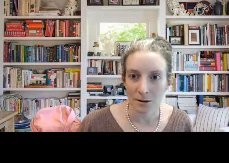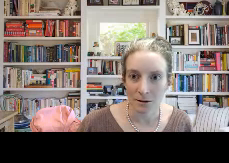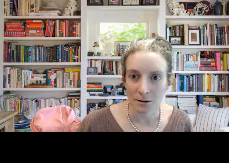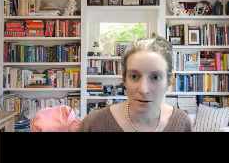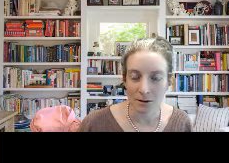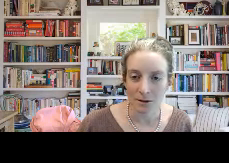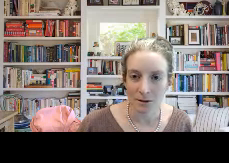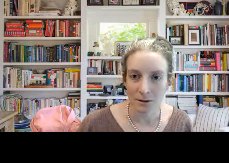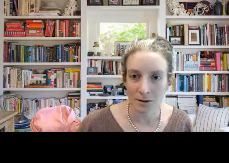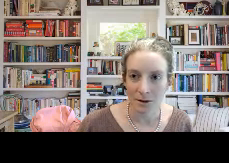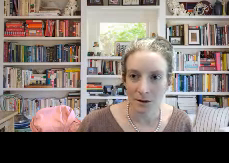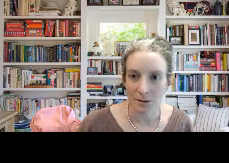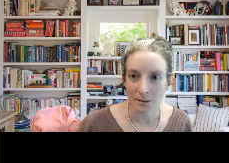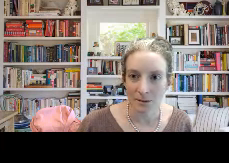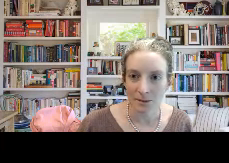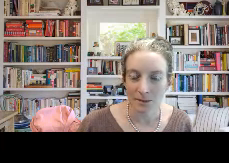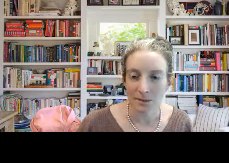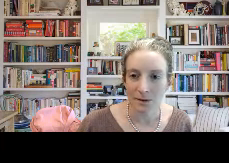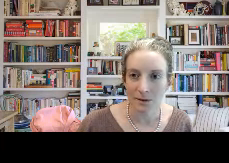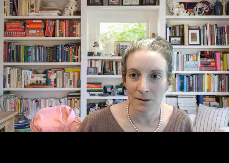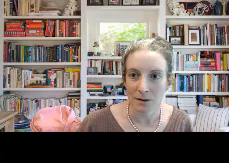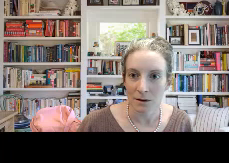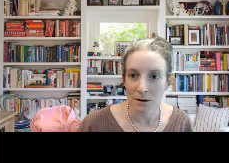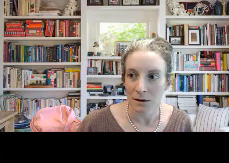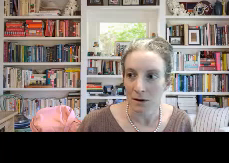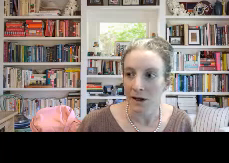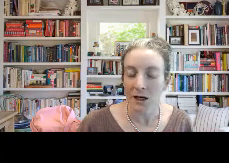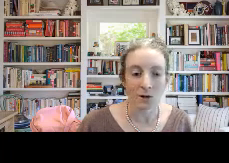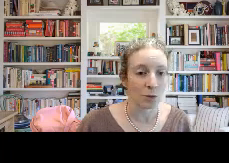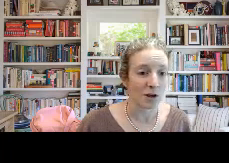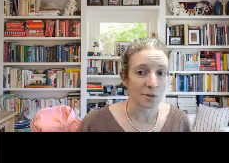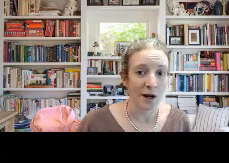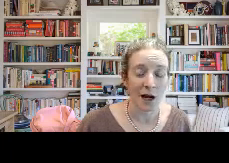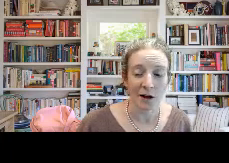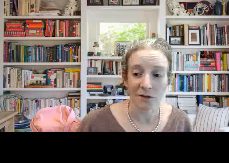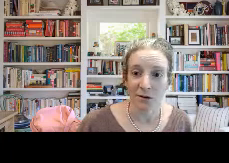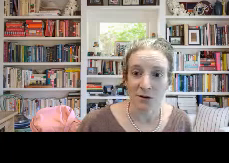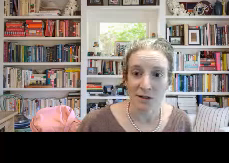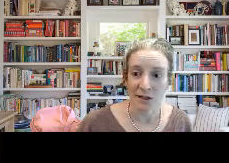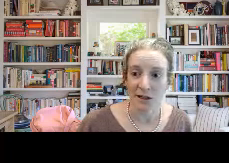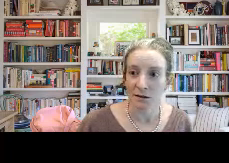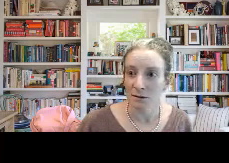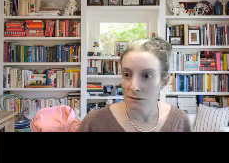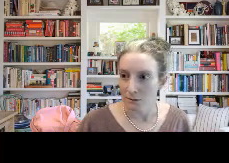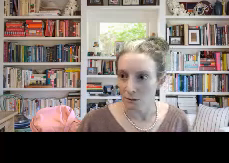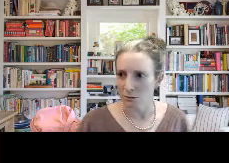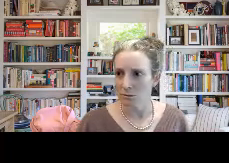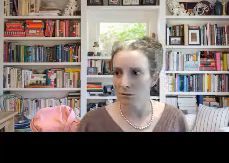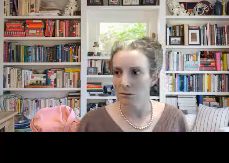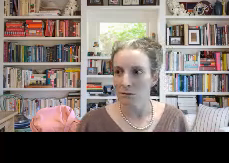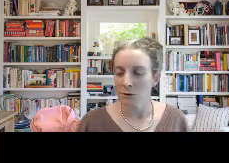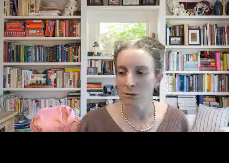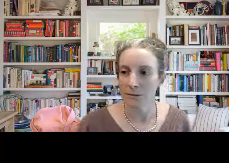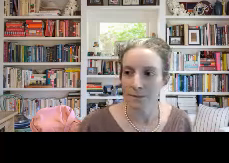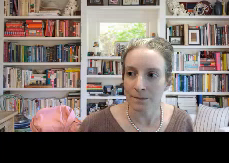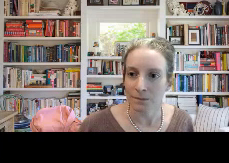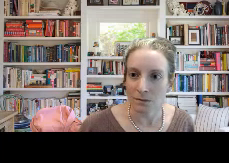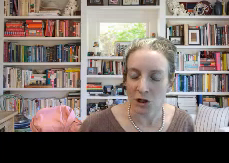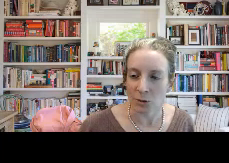ready for questions. Anybody has any questions? Thank you so much, Mike. I've never seen. Can